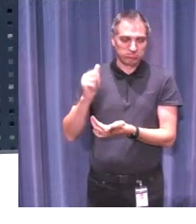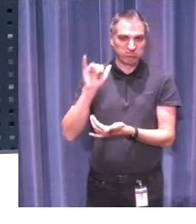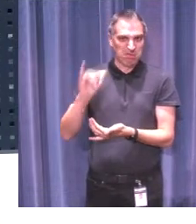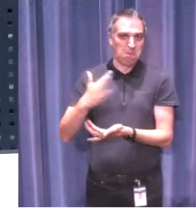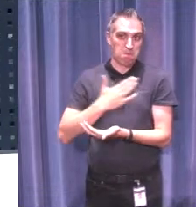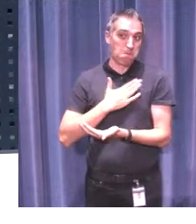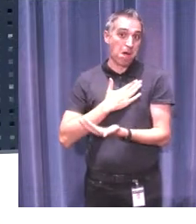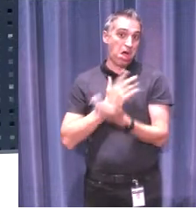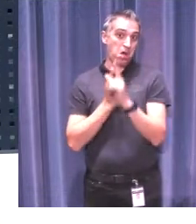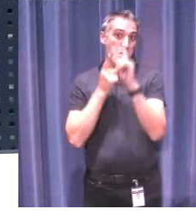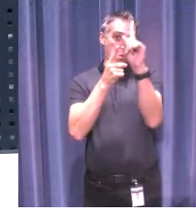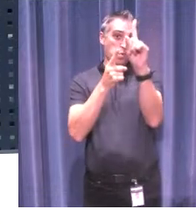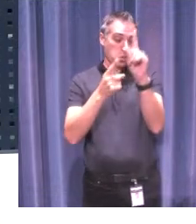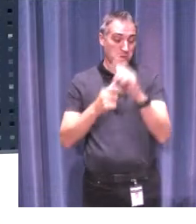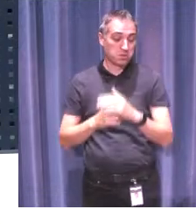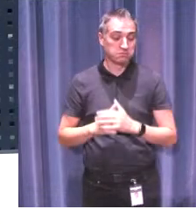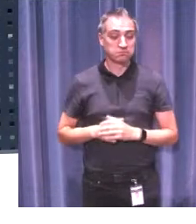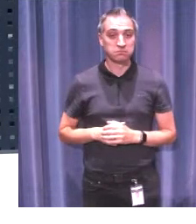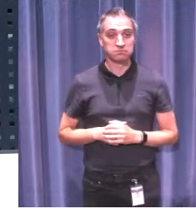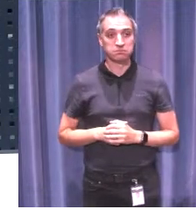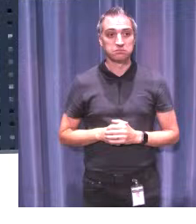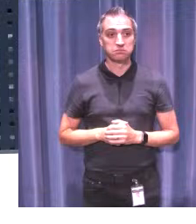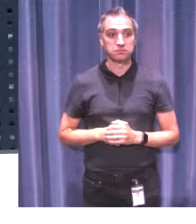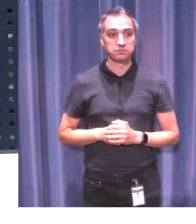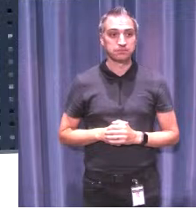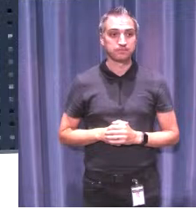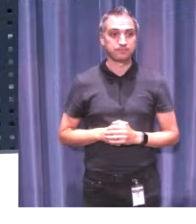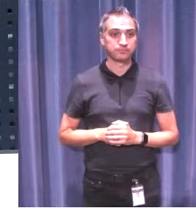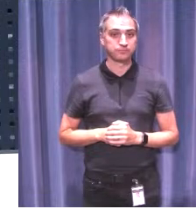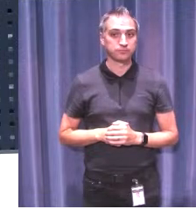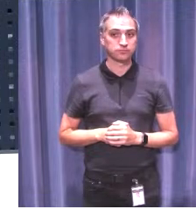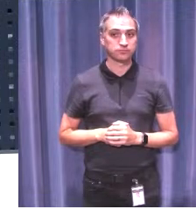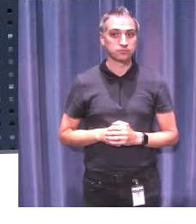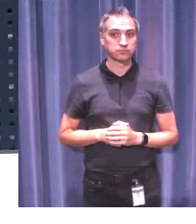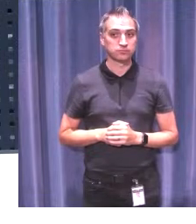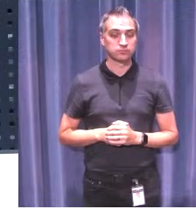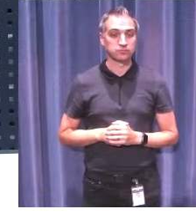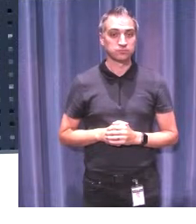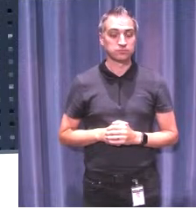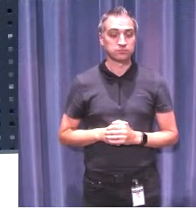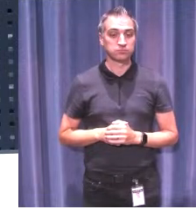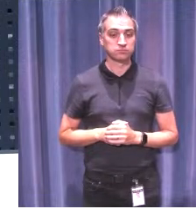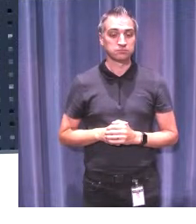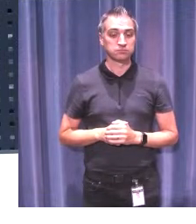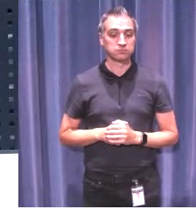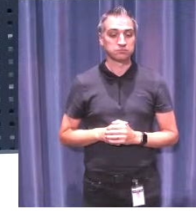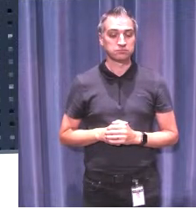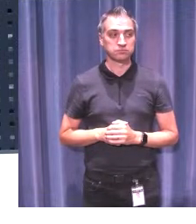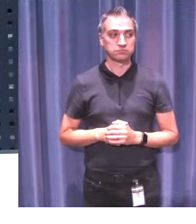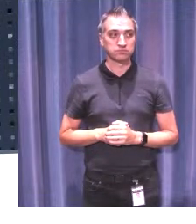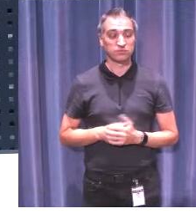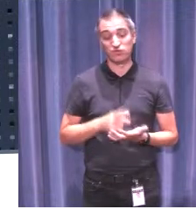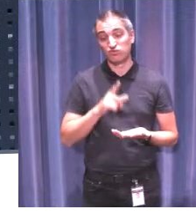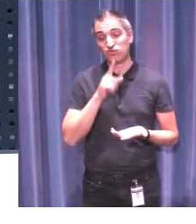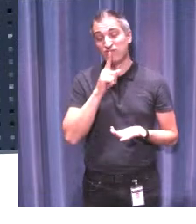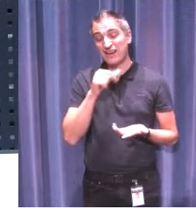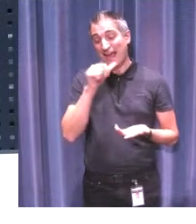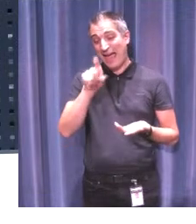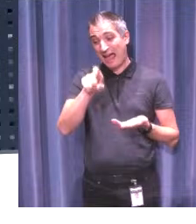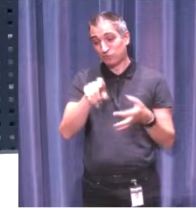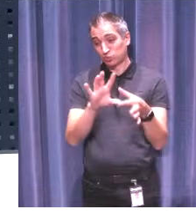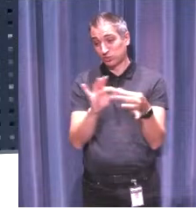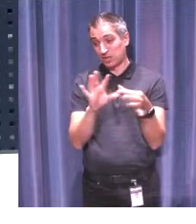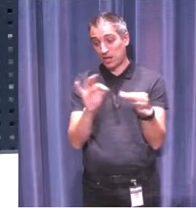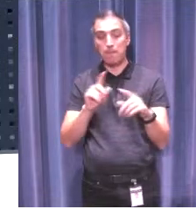be. And of course, that goes without saying that you've